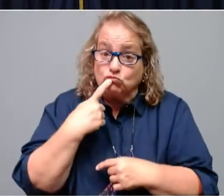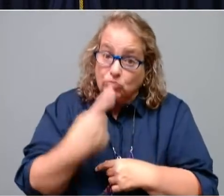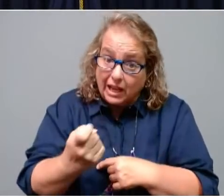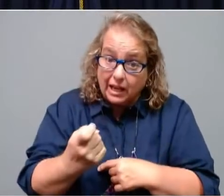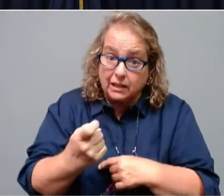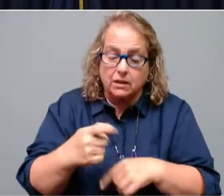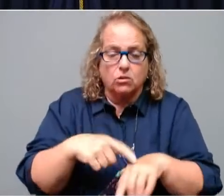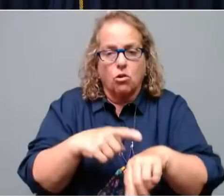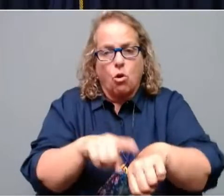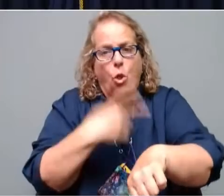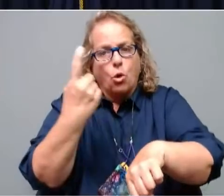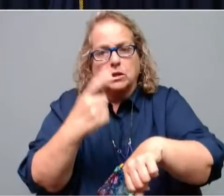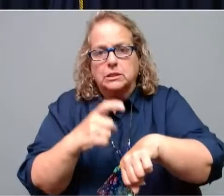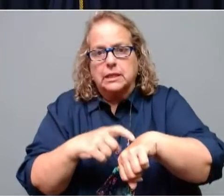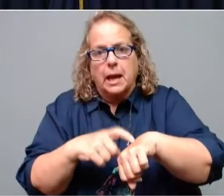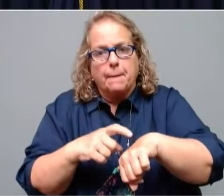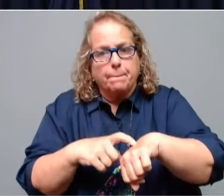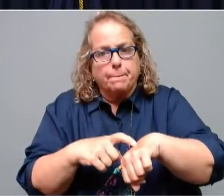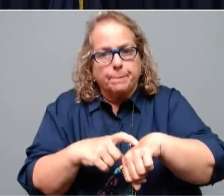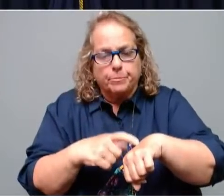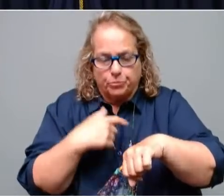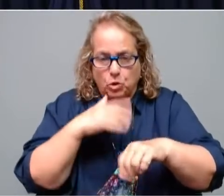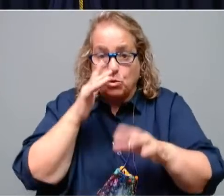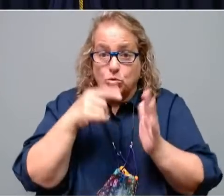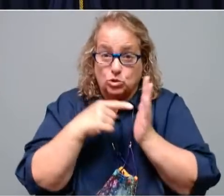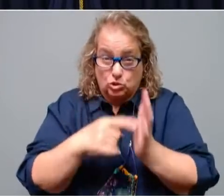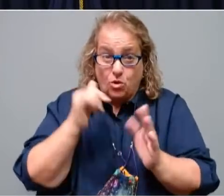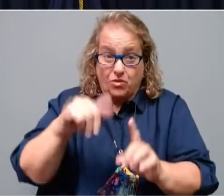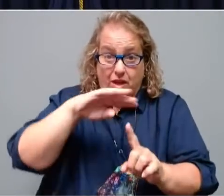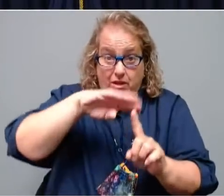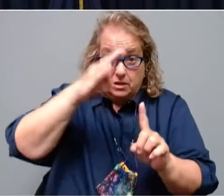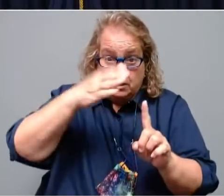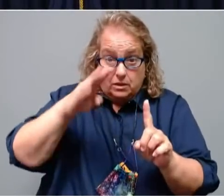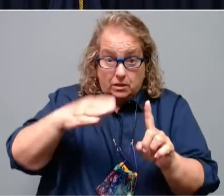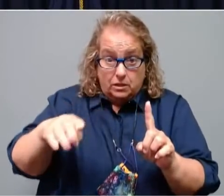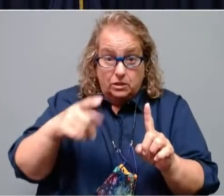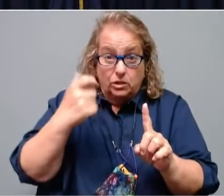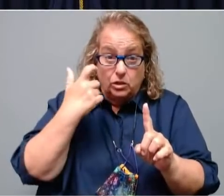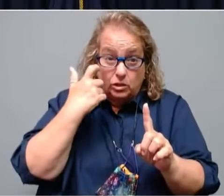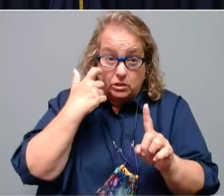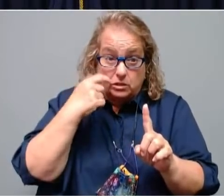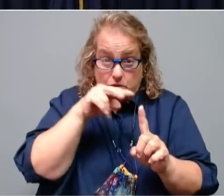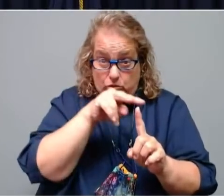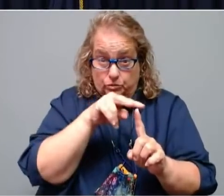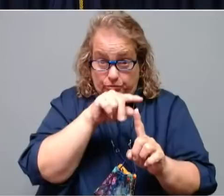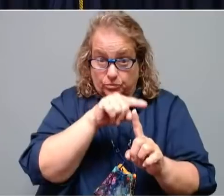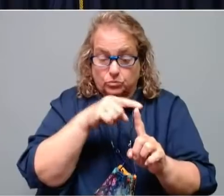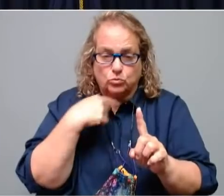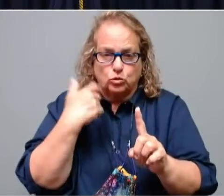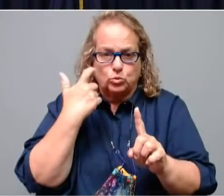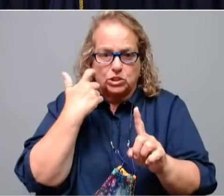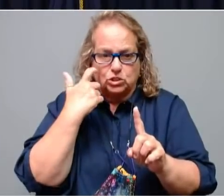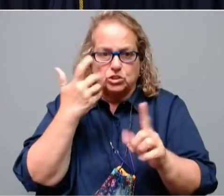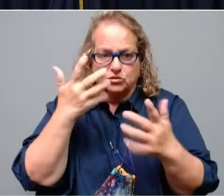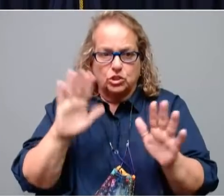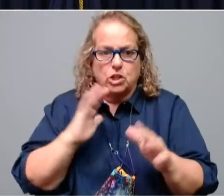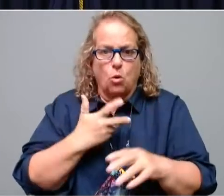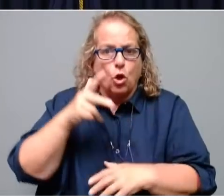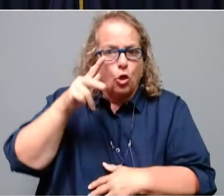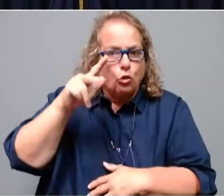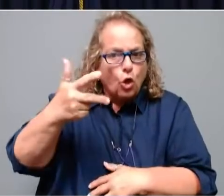time. We'll show the stair-stepper chart. We also just came off of our third highest